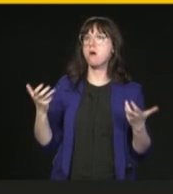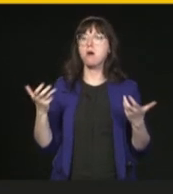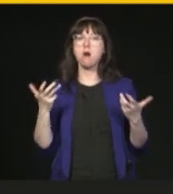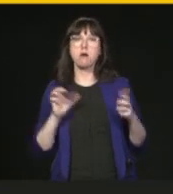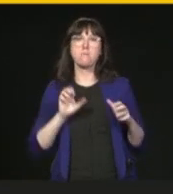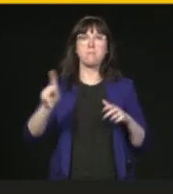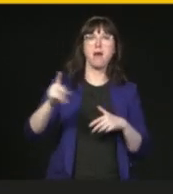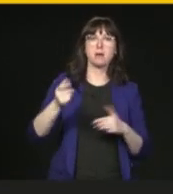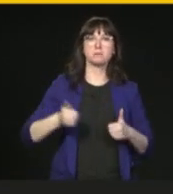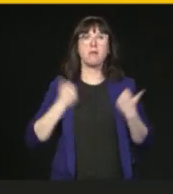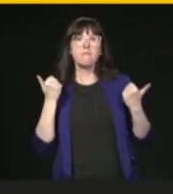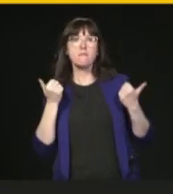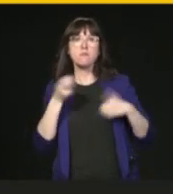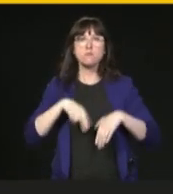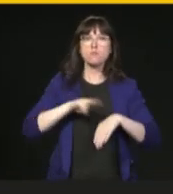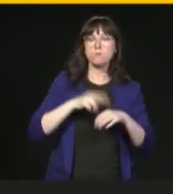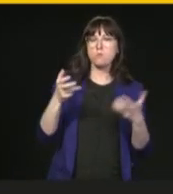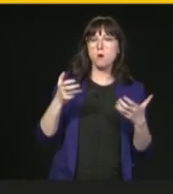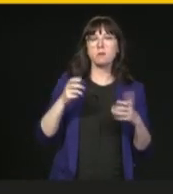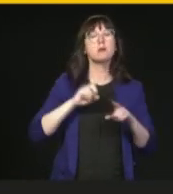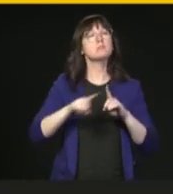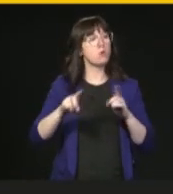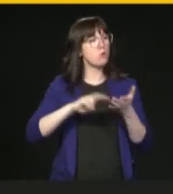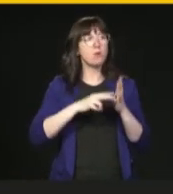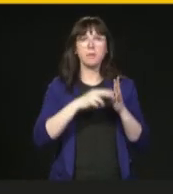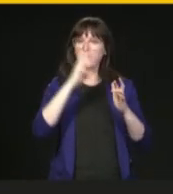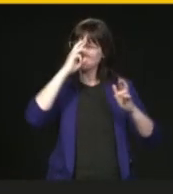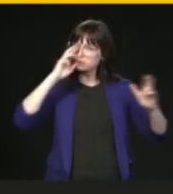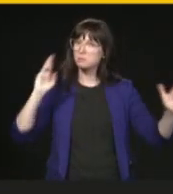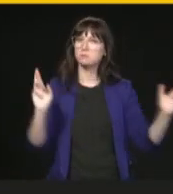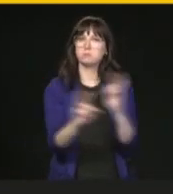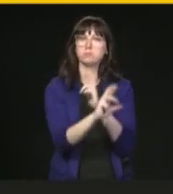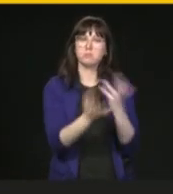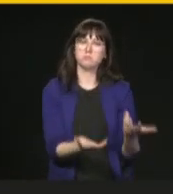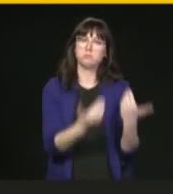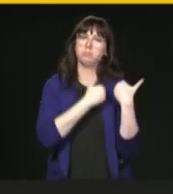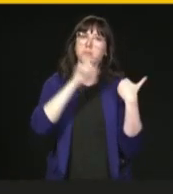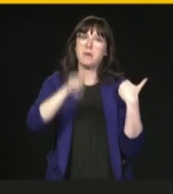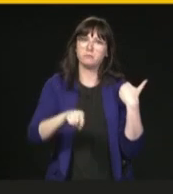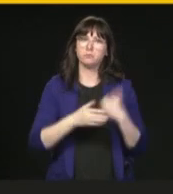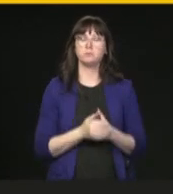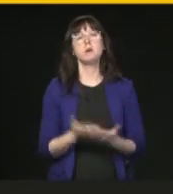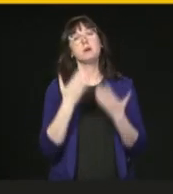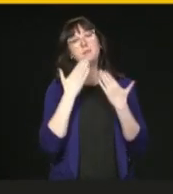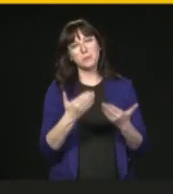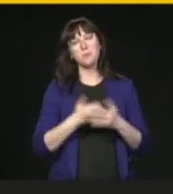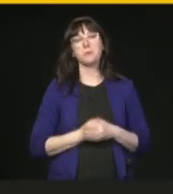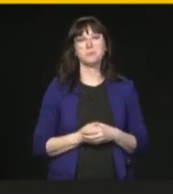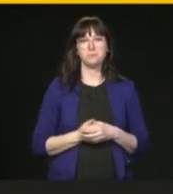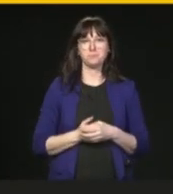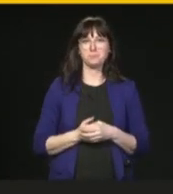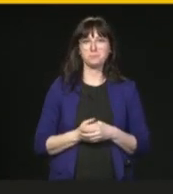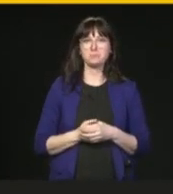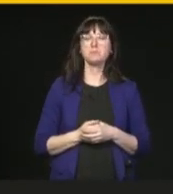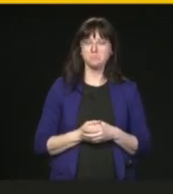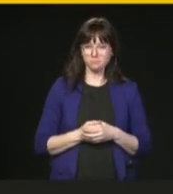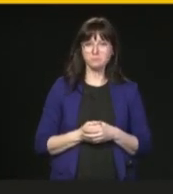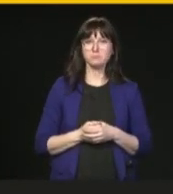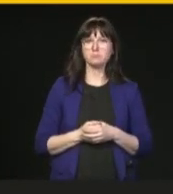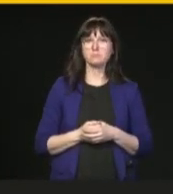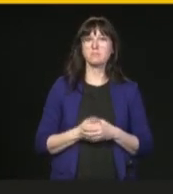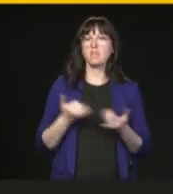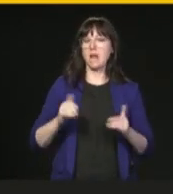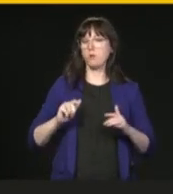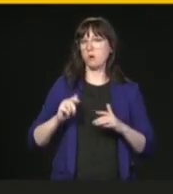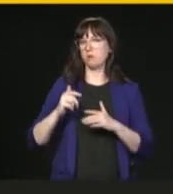soon as possible. But for now, everyone has to do their share. Thank you very much. Merci beaucoup, Monsieur le Premier ministre. On va maintenant passer aux